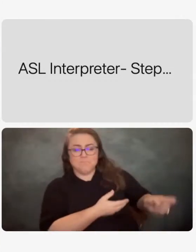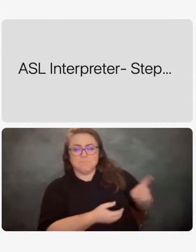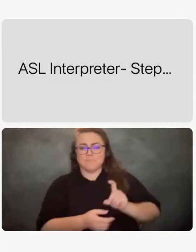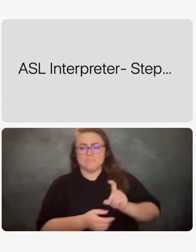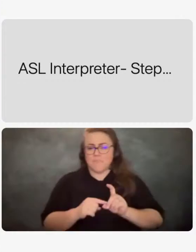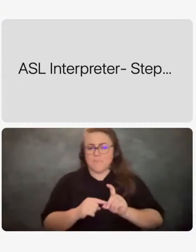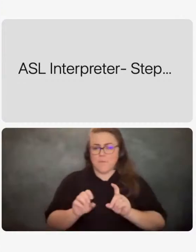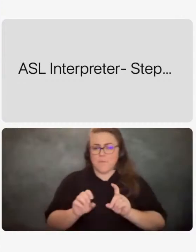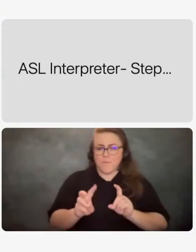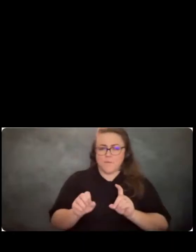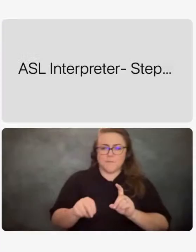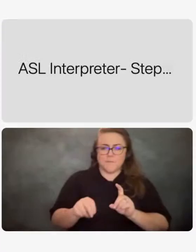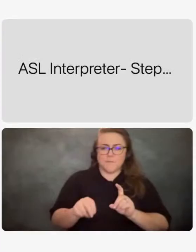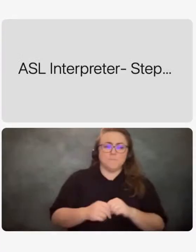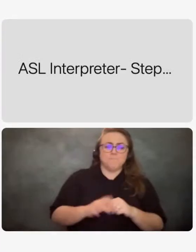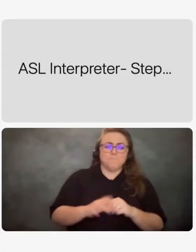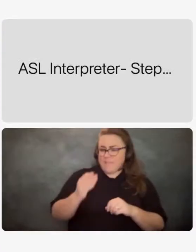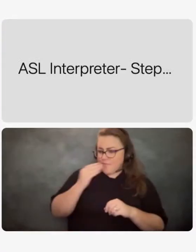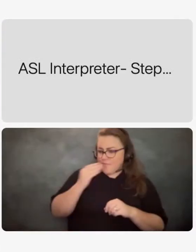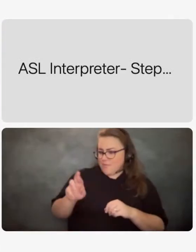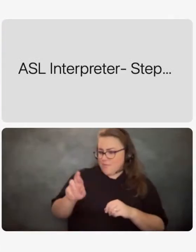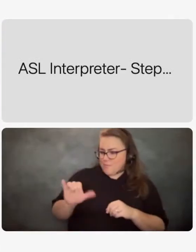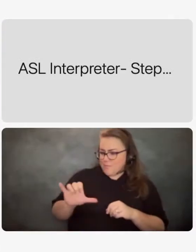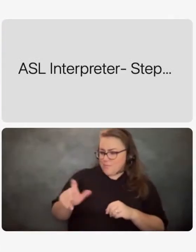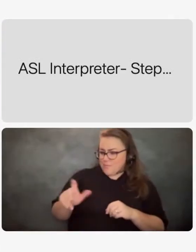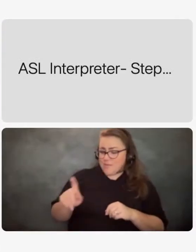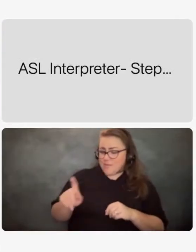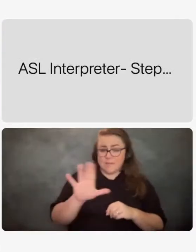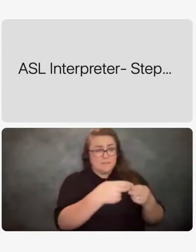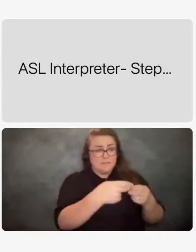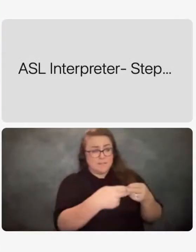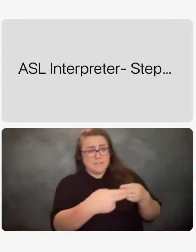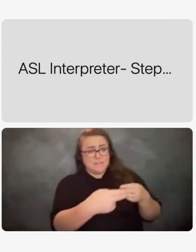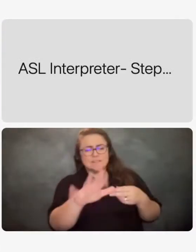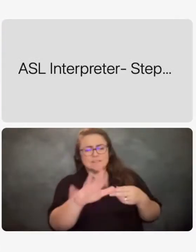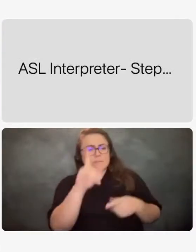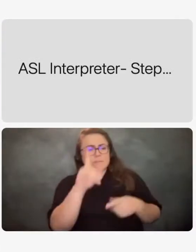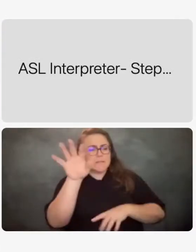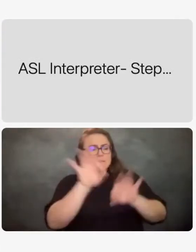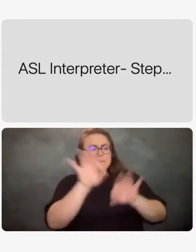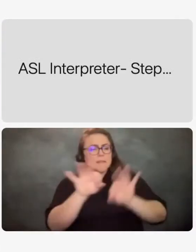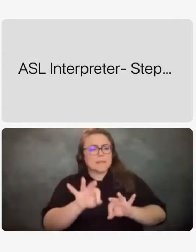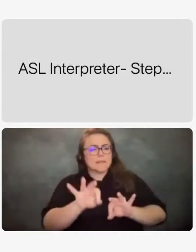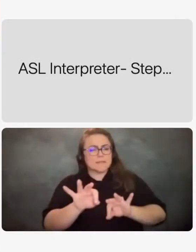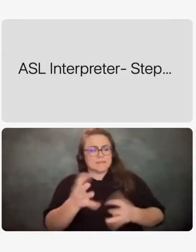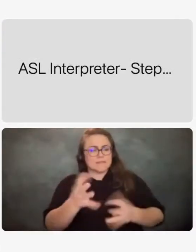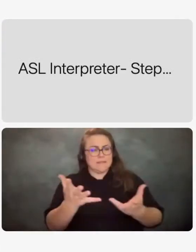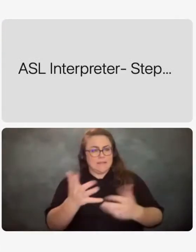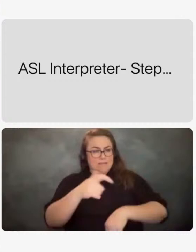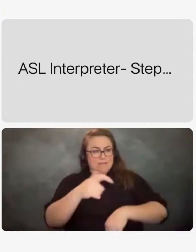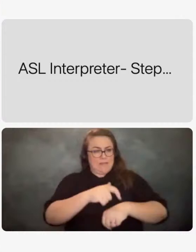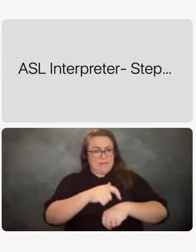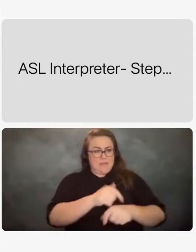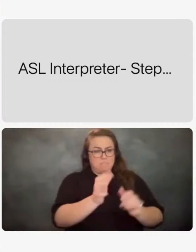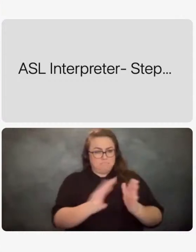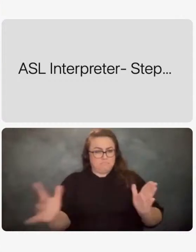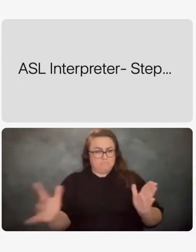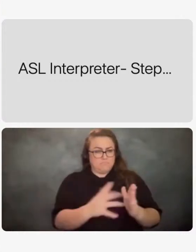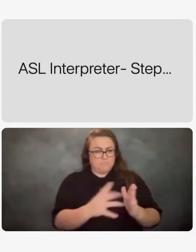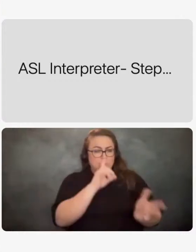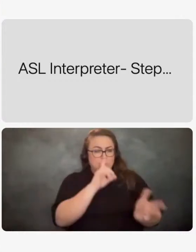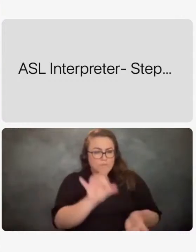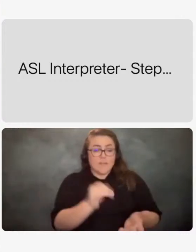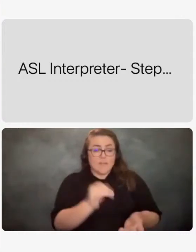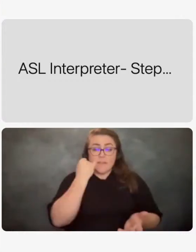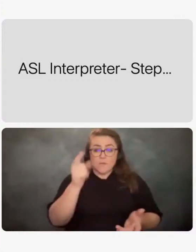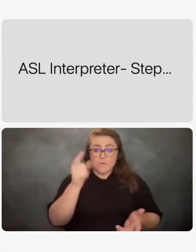Wanted to share with the board in terms of the timeline, if we, the board decide to move forward, direction in terms of design new school,